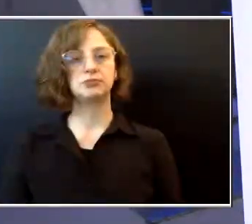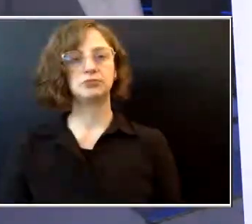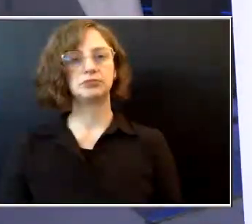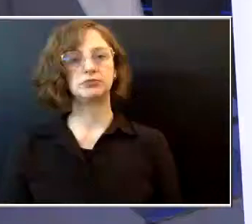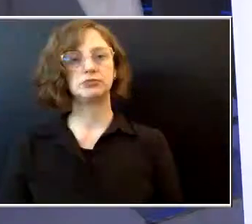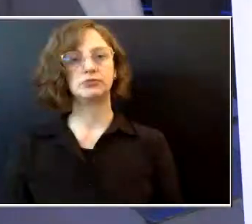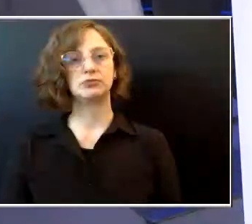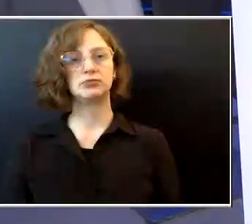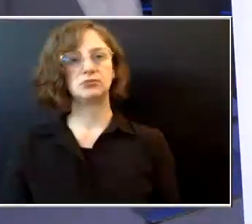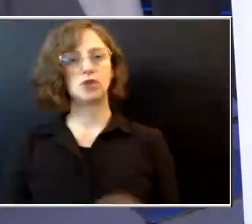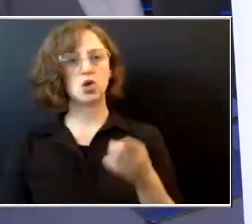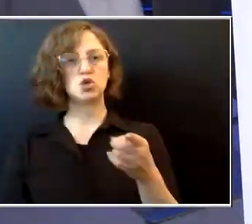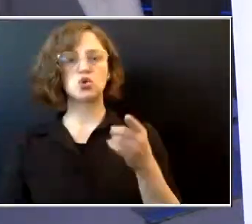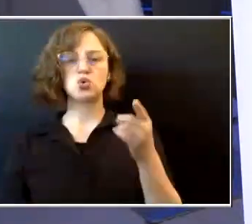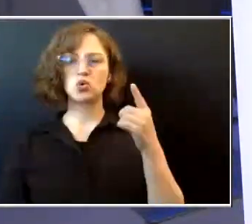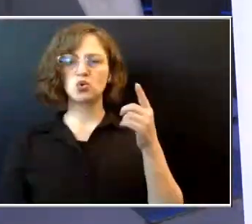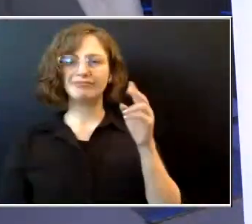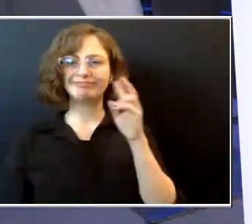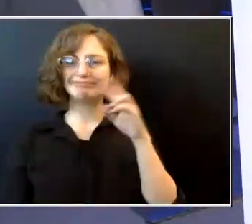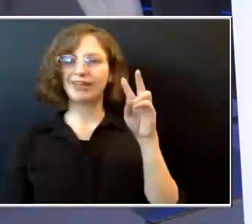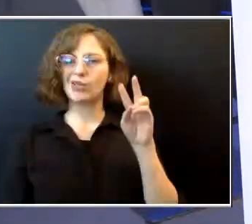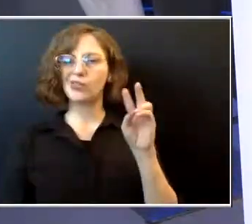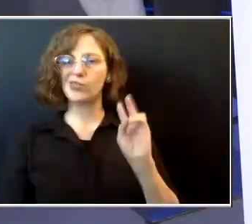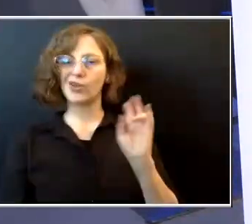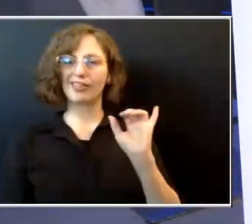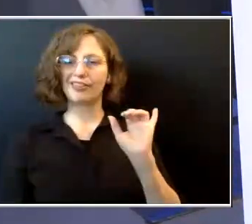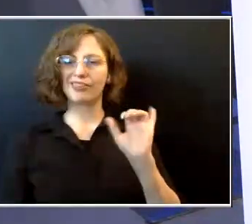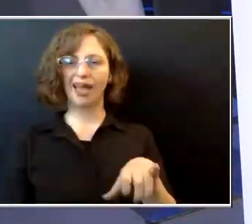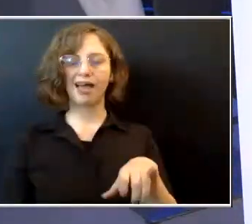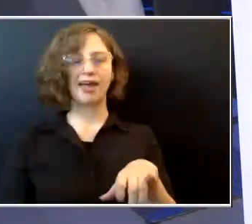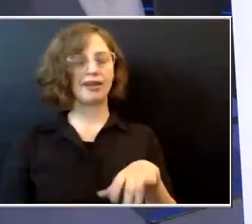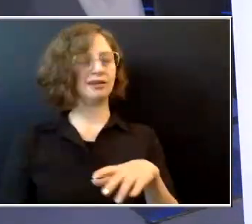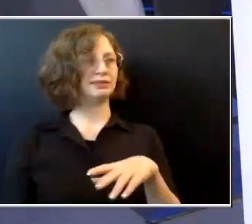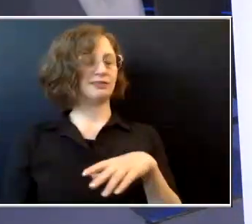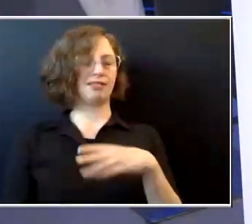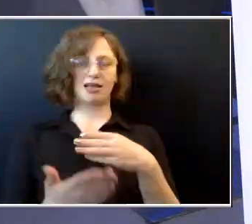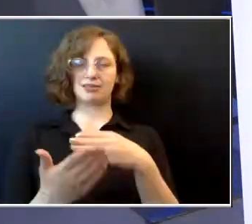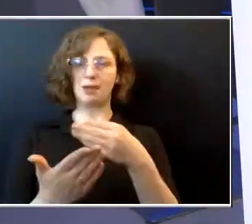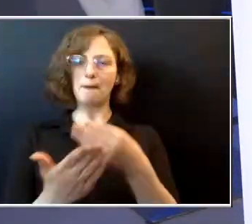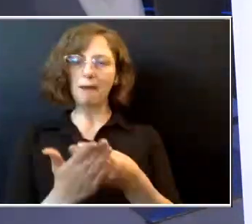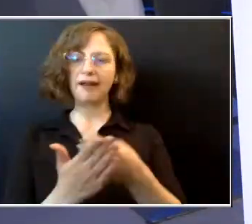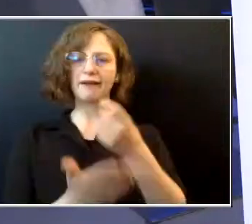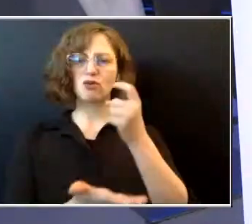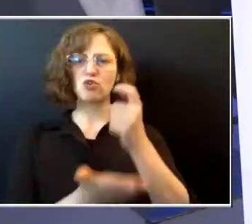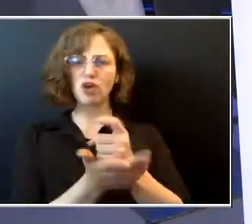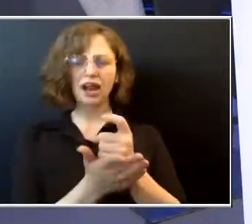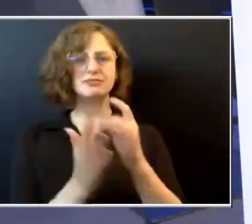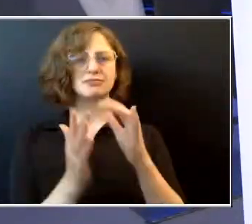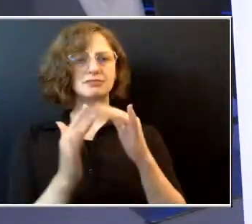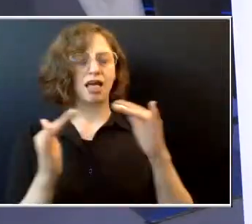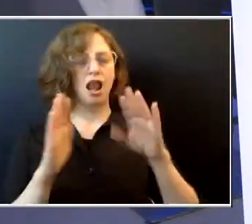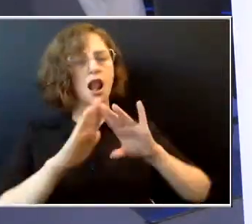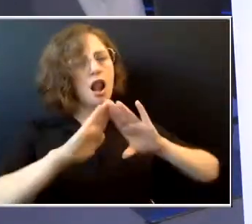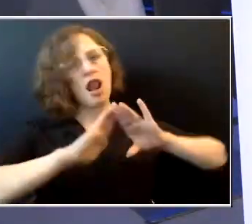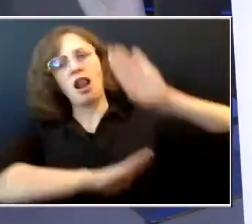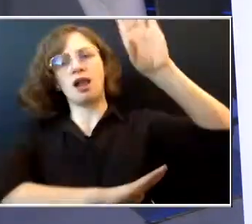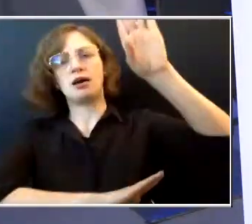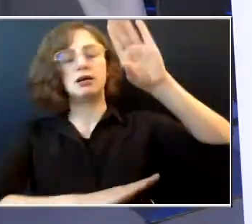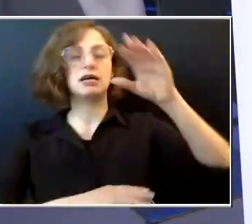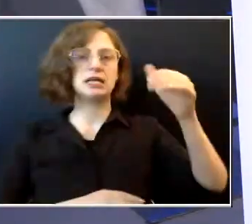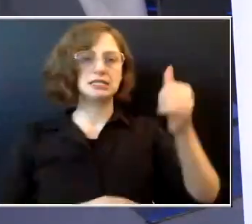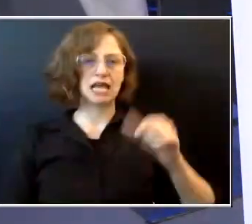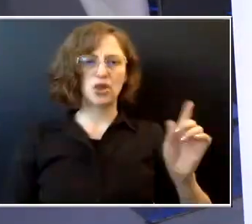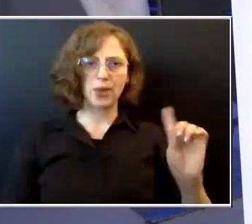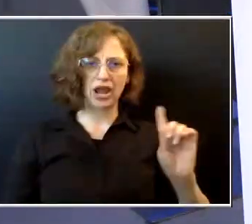an incredible curve on how much, not only the number of grants, but the amount of money that we're being. Is there any place in the country that's like that? Well, right now?